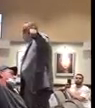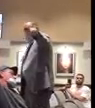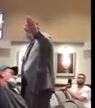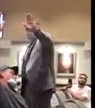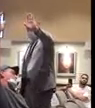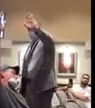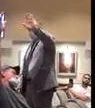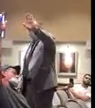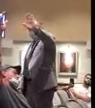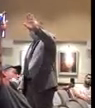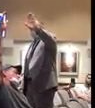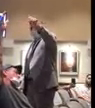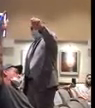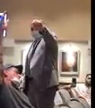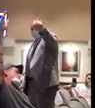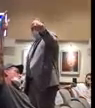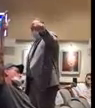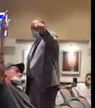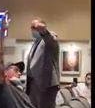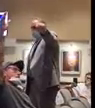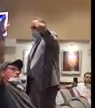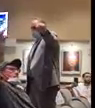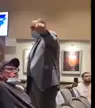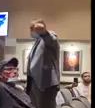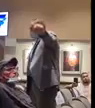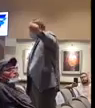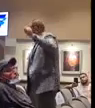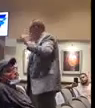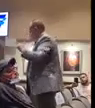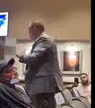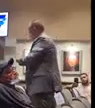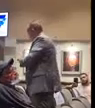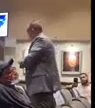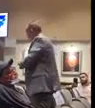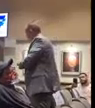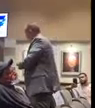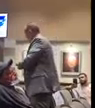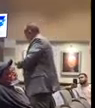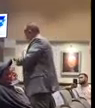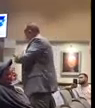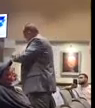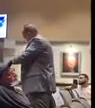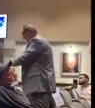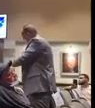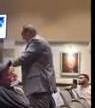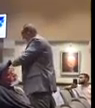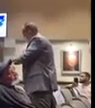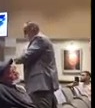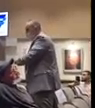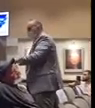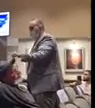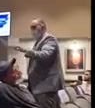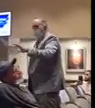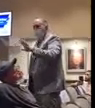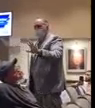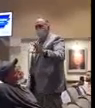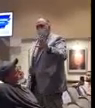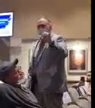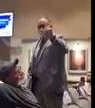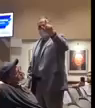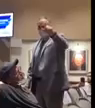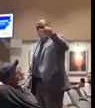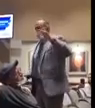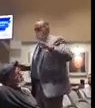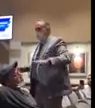to They the wanna mic. wait, they Hold wait. on 1 second. They're gonna go up to the mic and they're gonna get their time to speak, sir, just like you will if you signed up or anyone